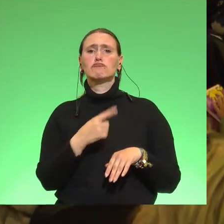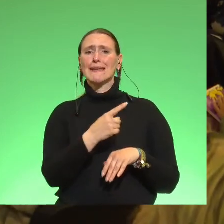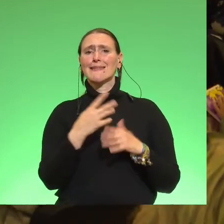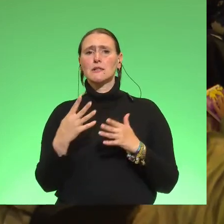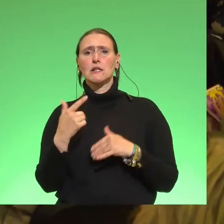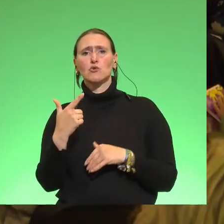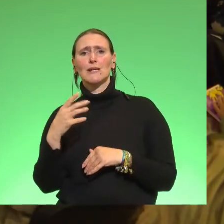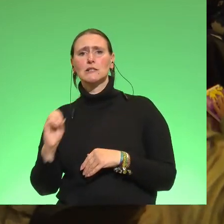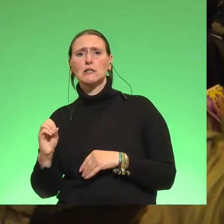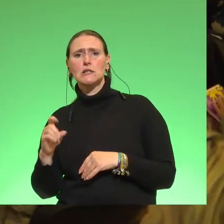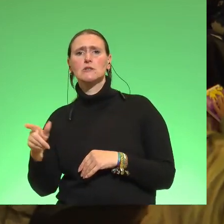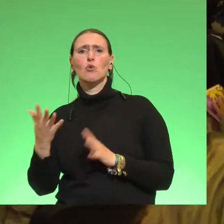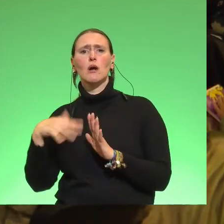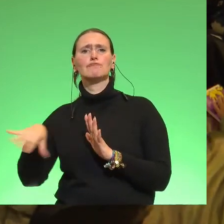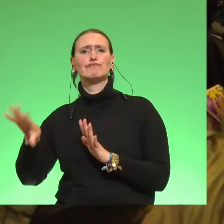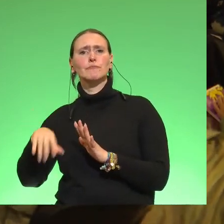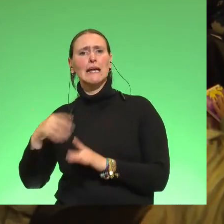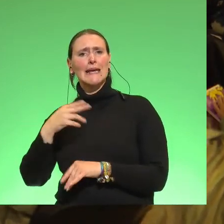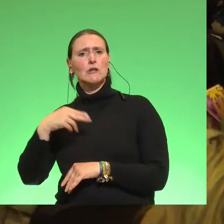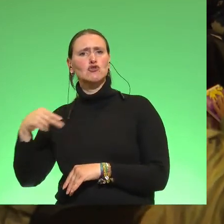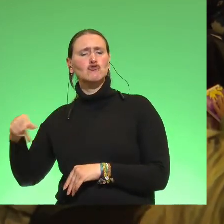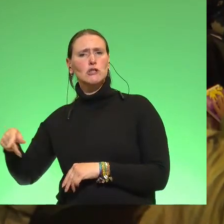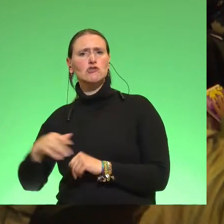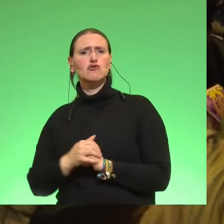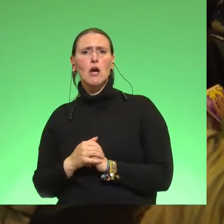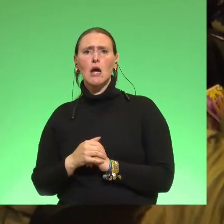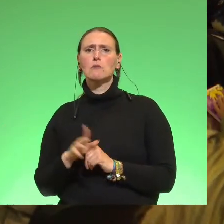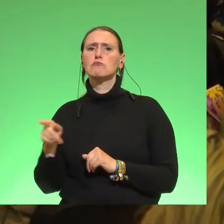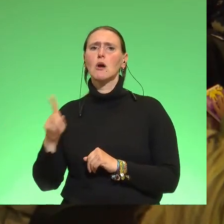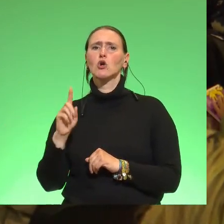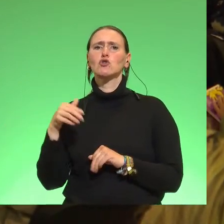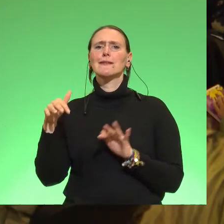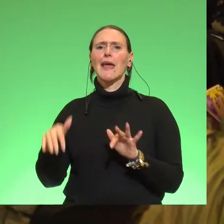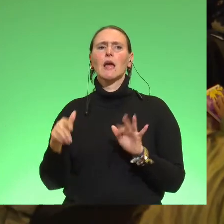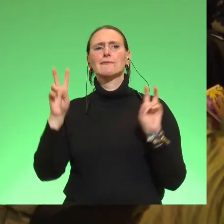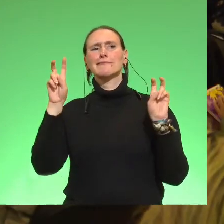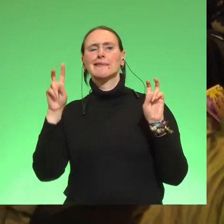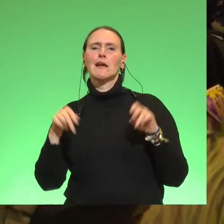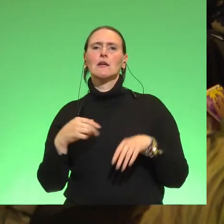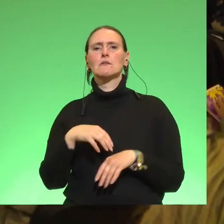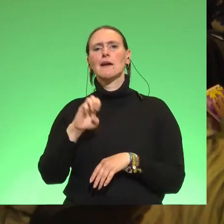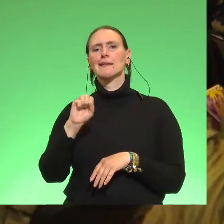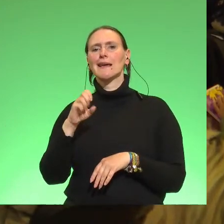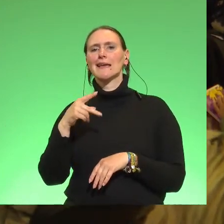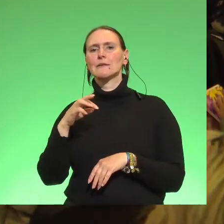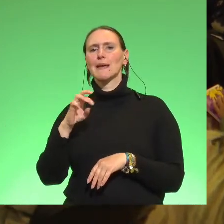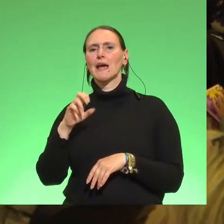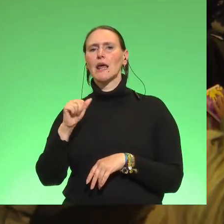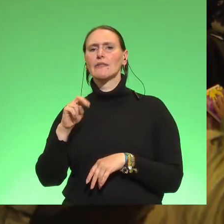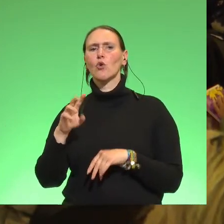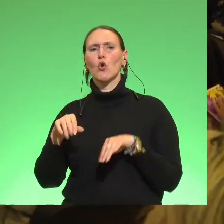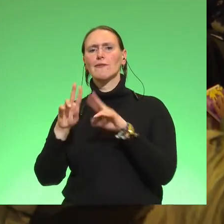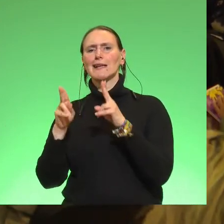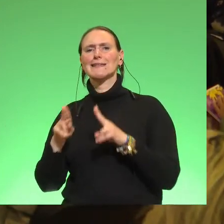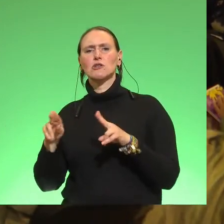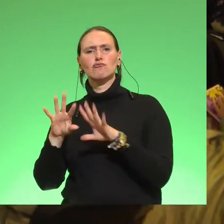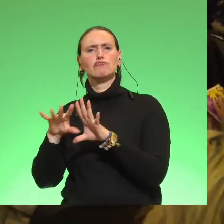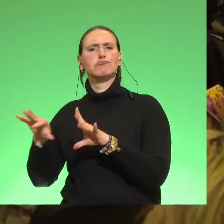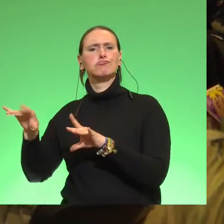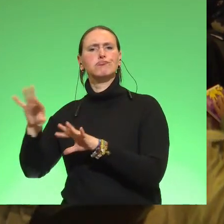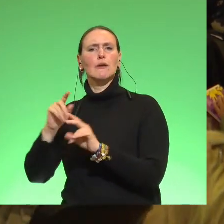of Bahasa Indonesia, which is a Indonesian Esperanto, because on the many different islands, there is so many different languages. But I think